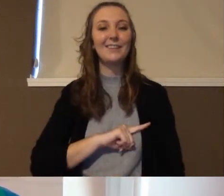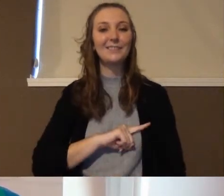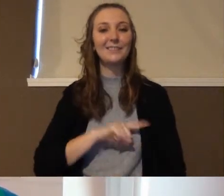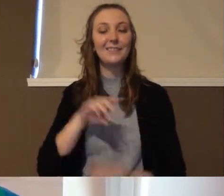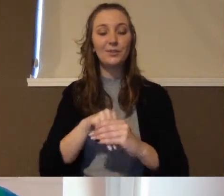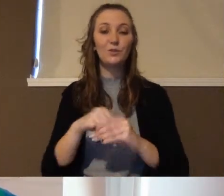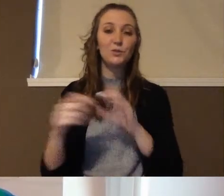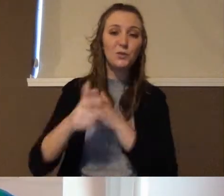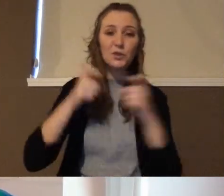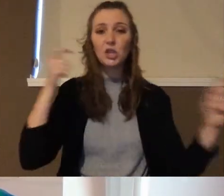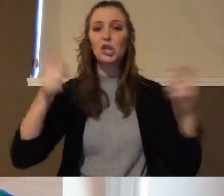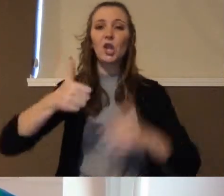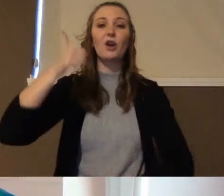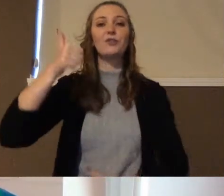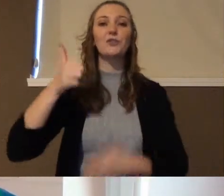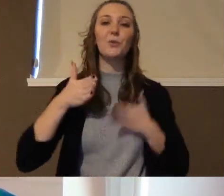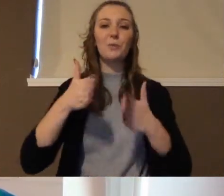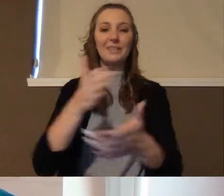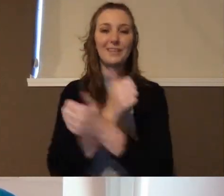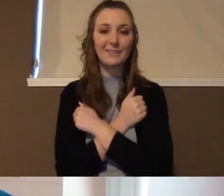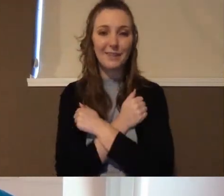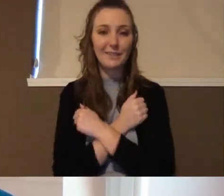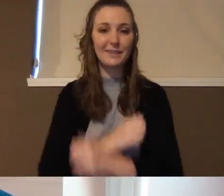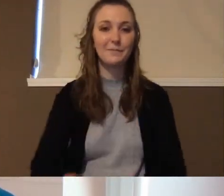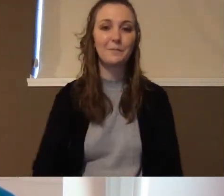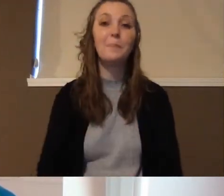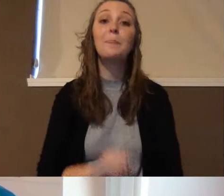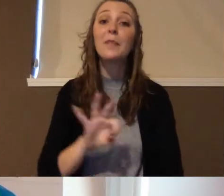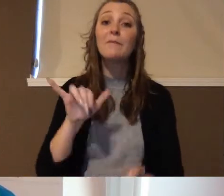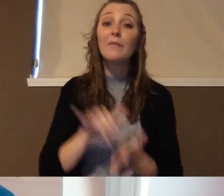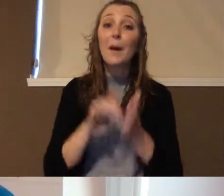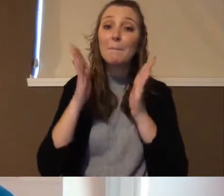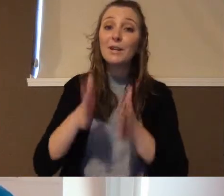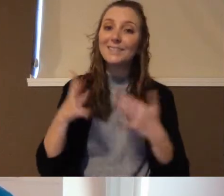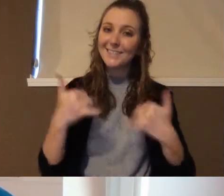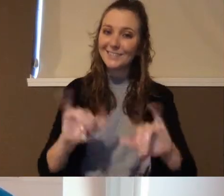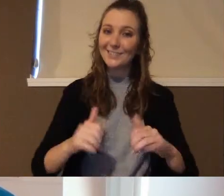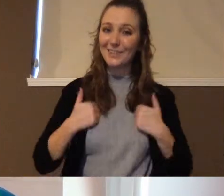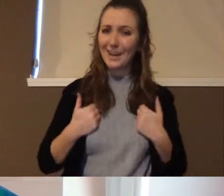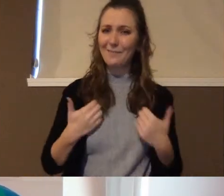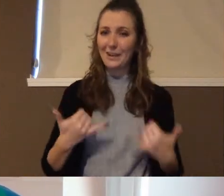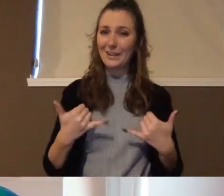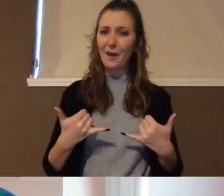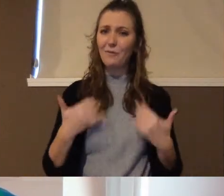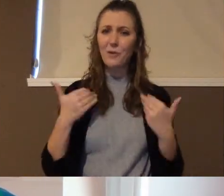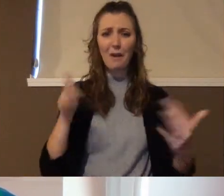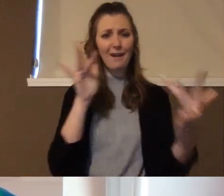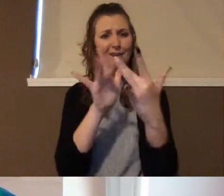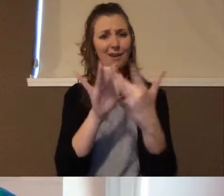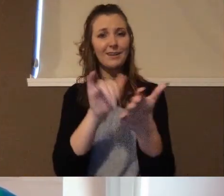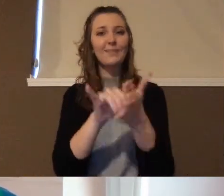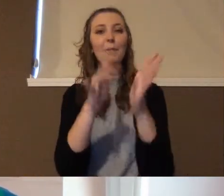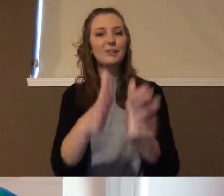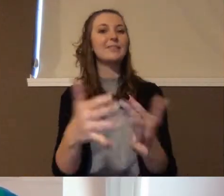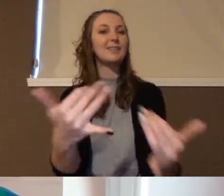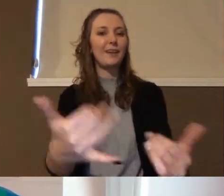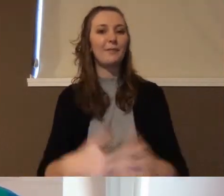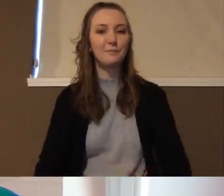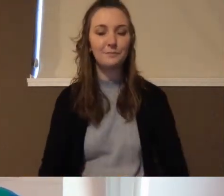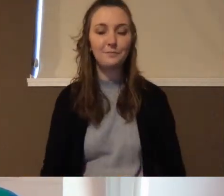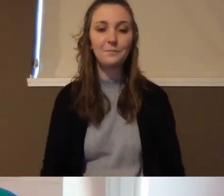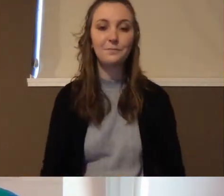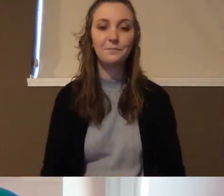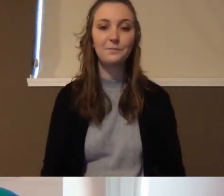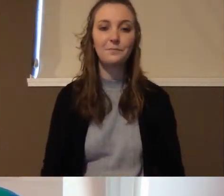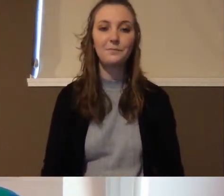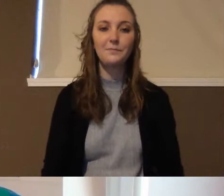If that person is still alive, I invite you to be in touch with that person today and thank